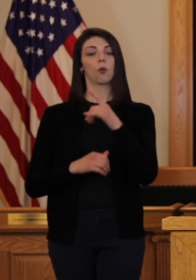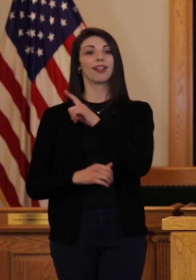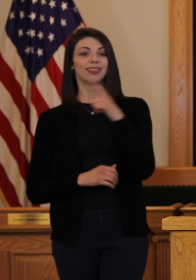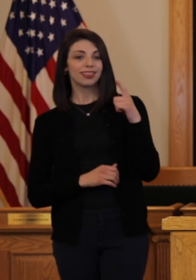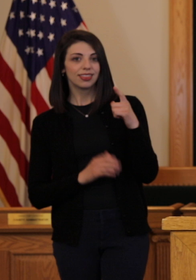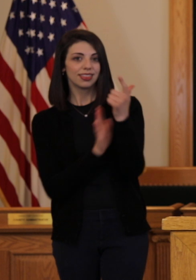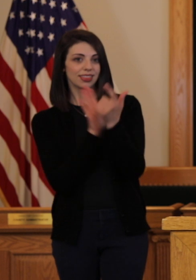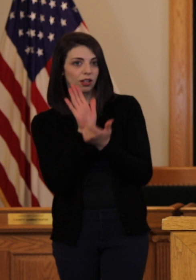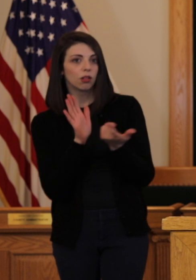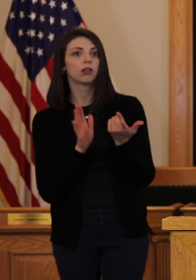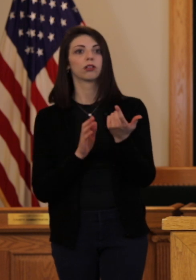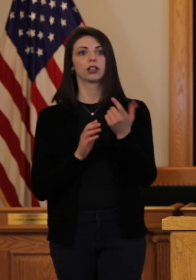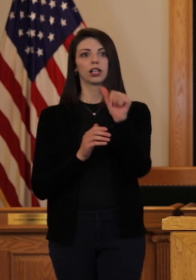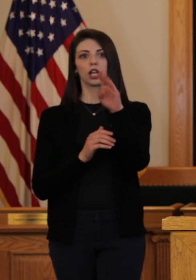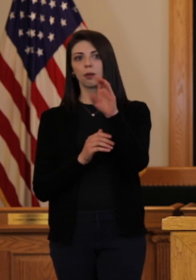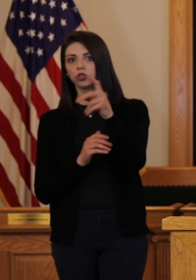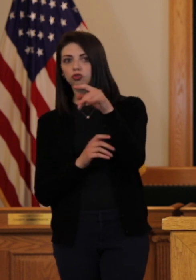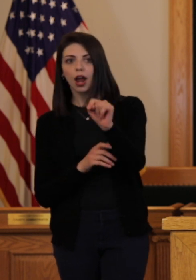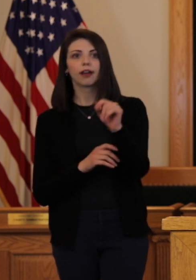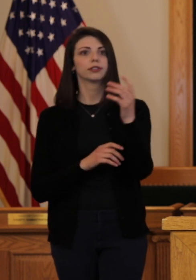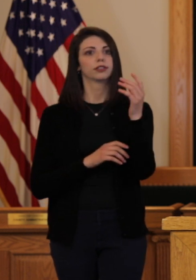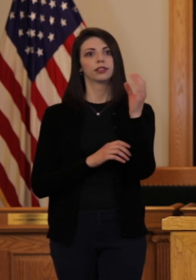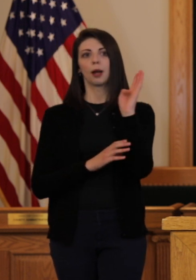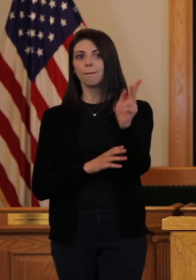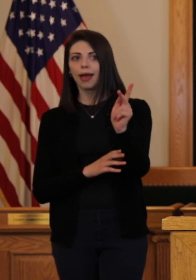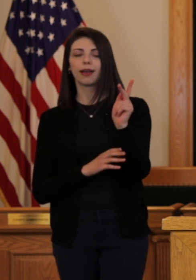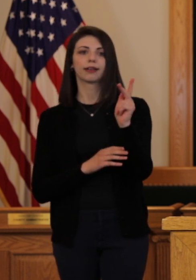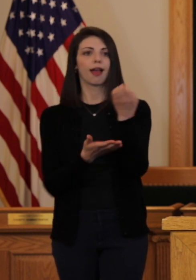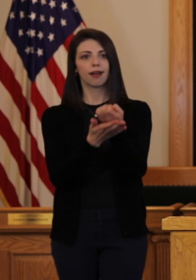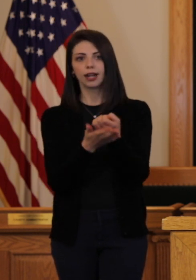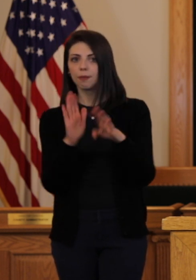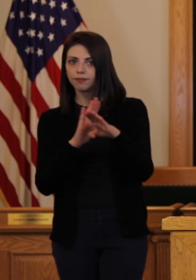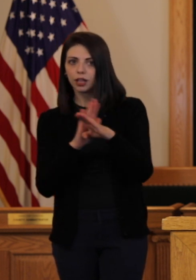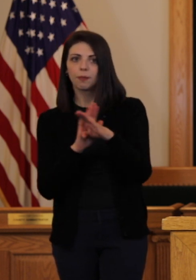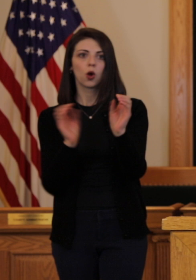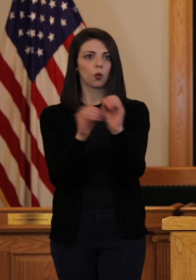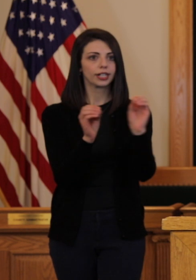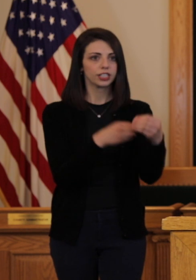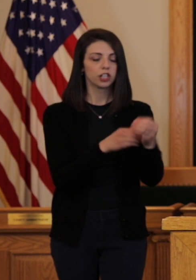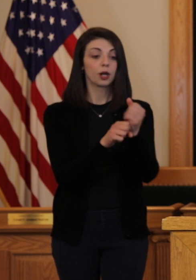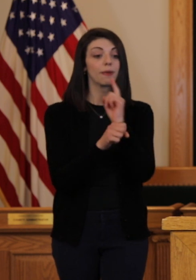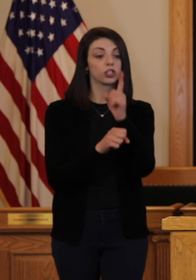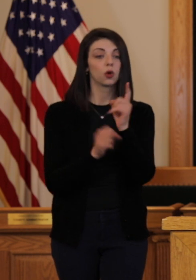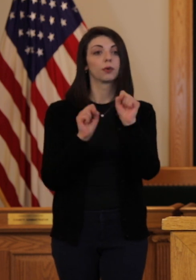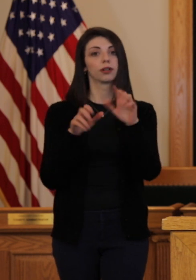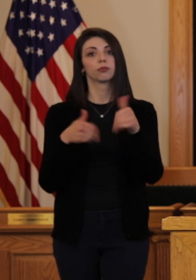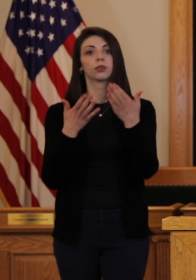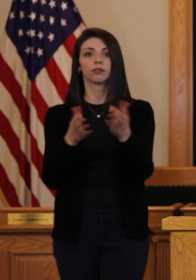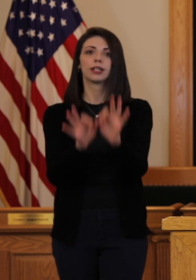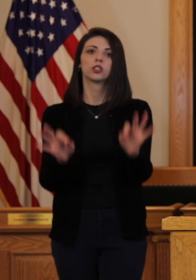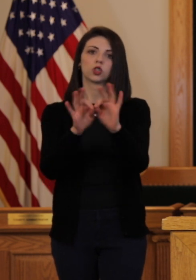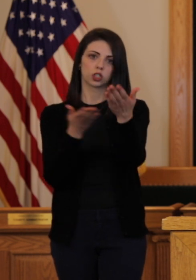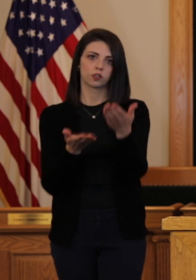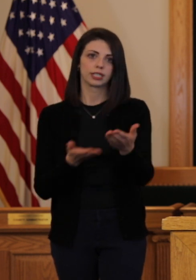and research and abstractors, banks, and economic development organizations to ensure those essential services continue to be provided.